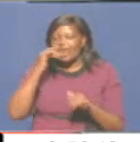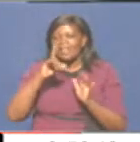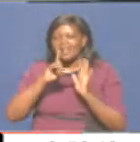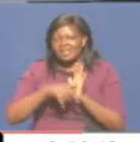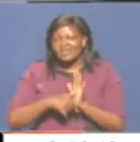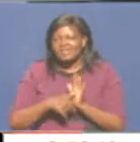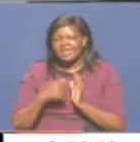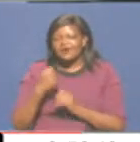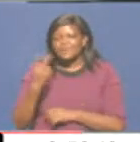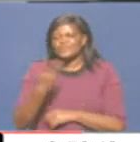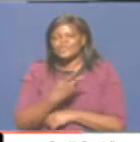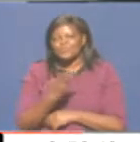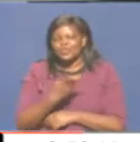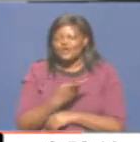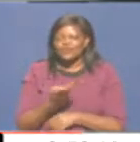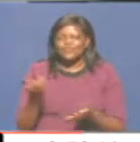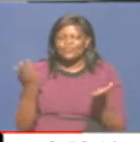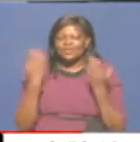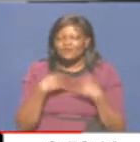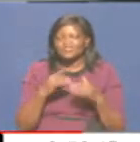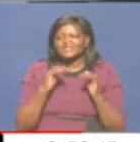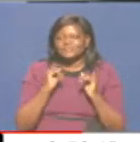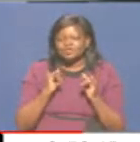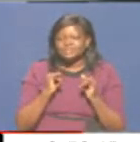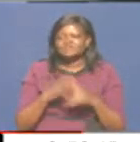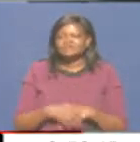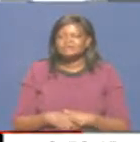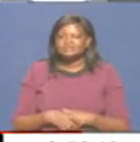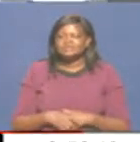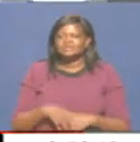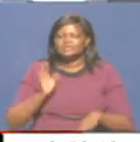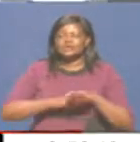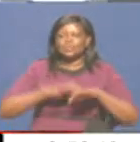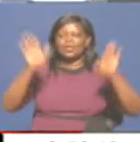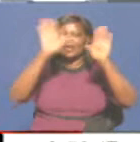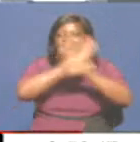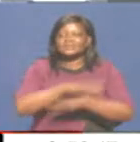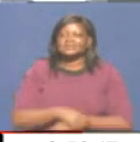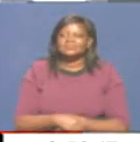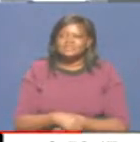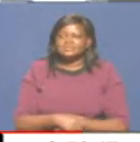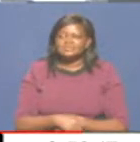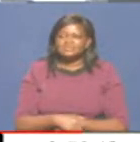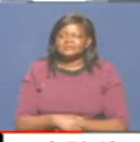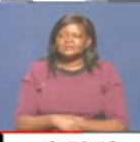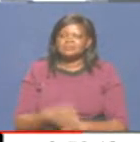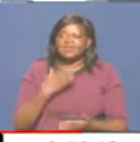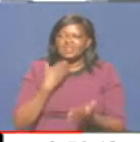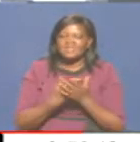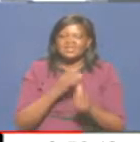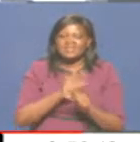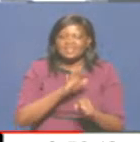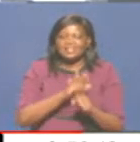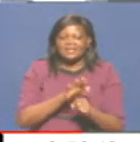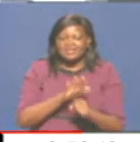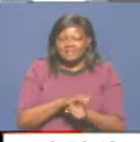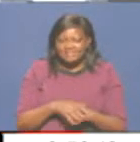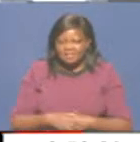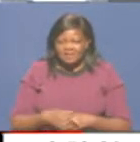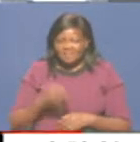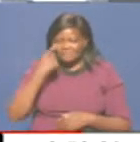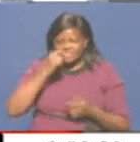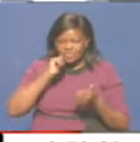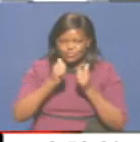Boyer joining you shortly on the other side of the studio. Good night. Thank you so much, Richard Munga, for the